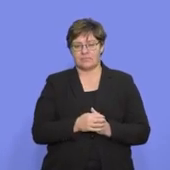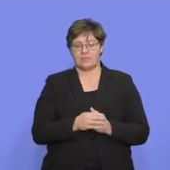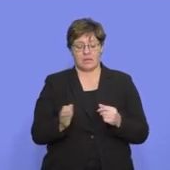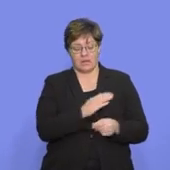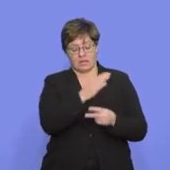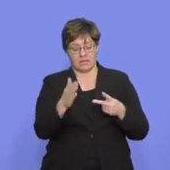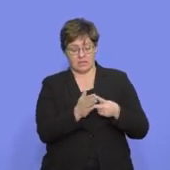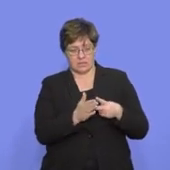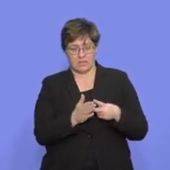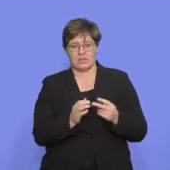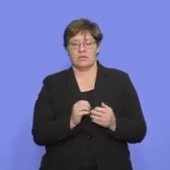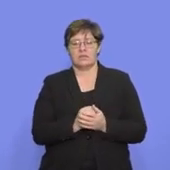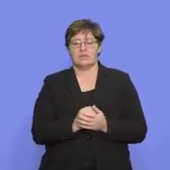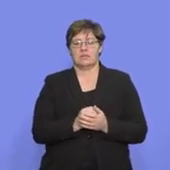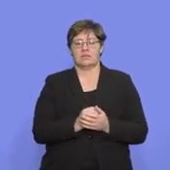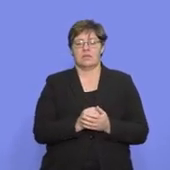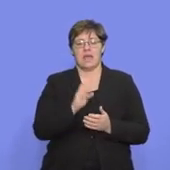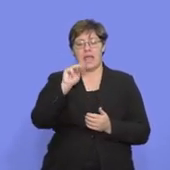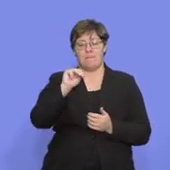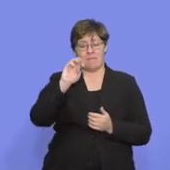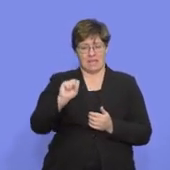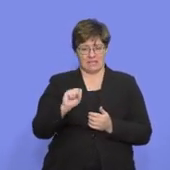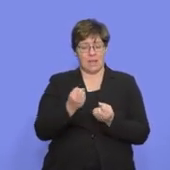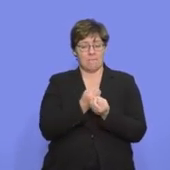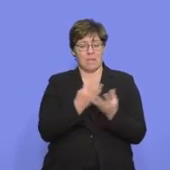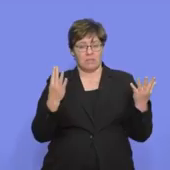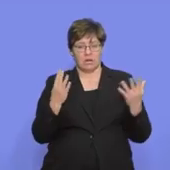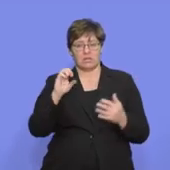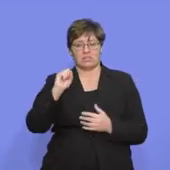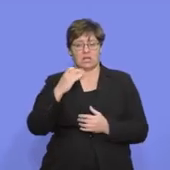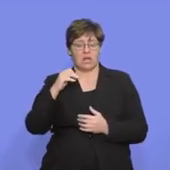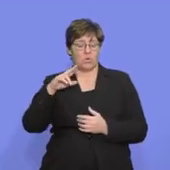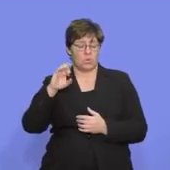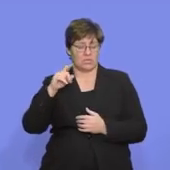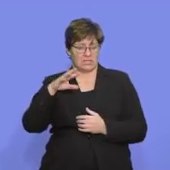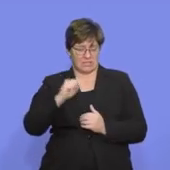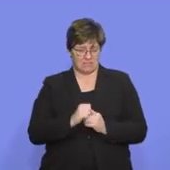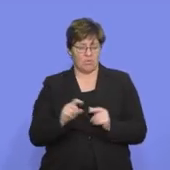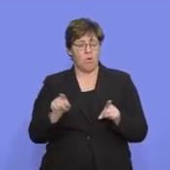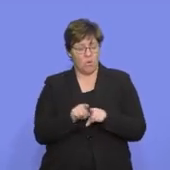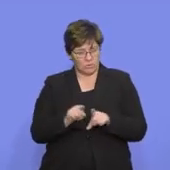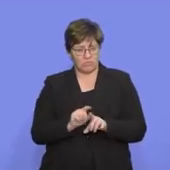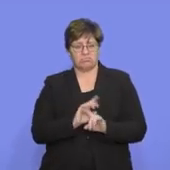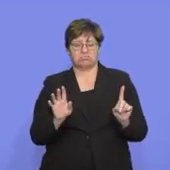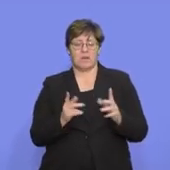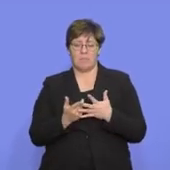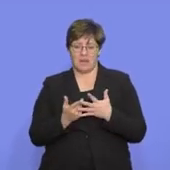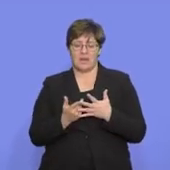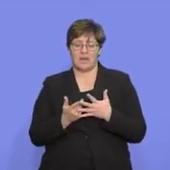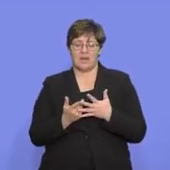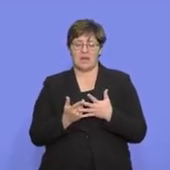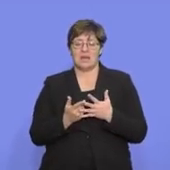right, MS. This is also progressive. Degenerative means breaking down of the central nervous